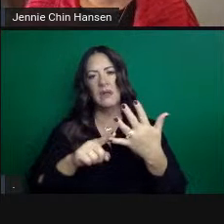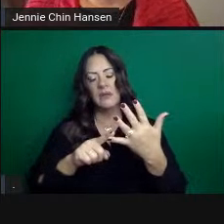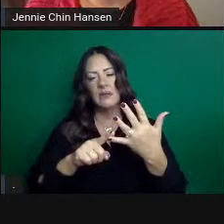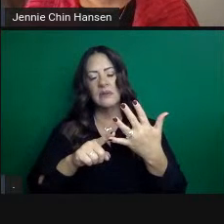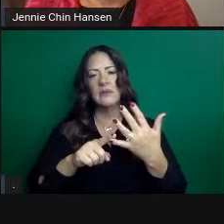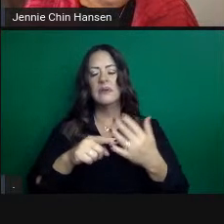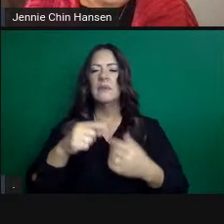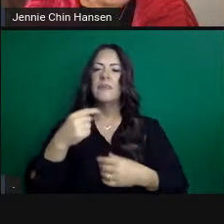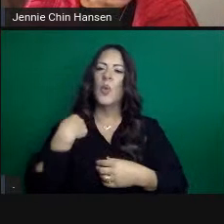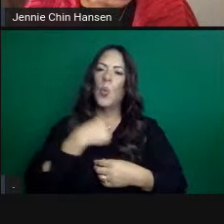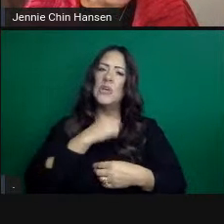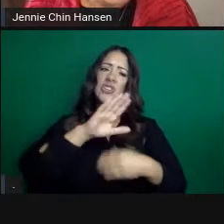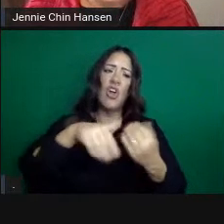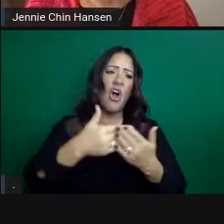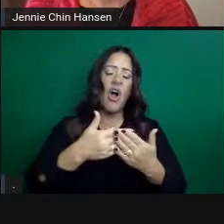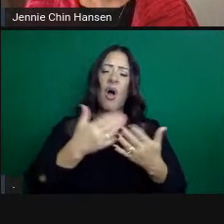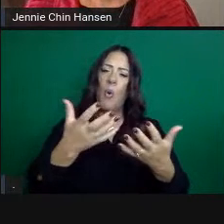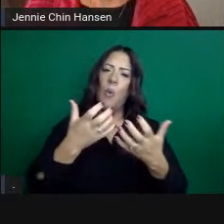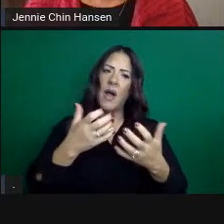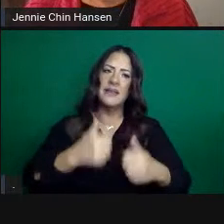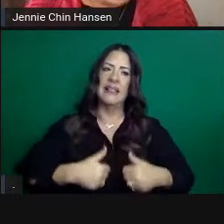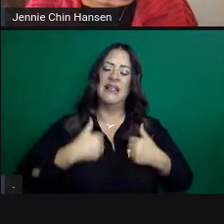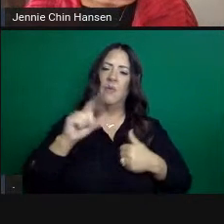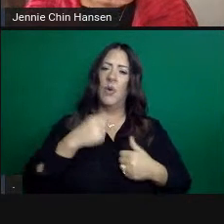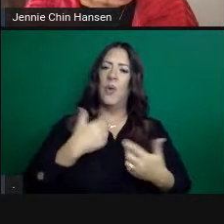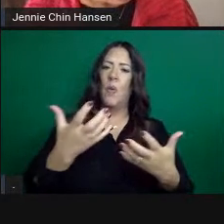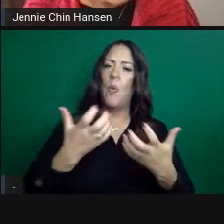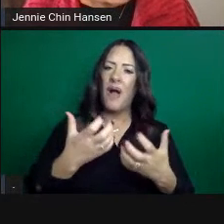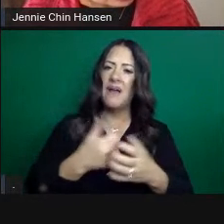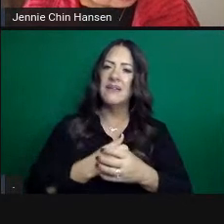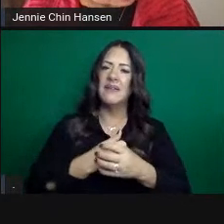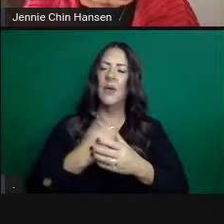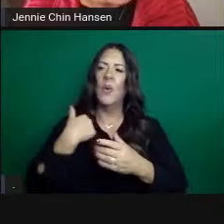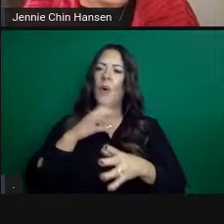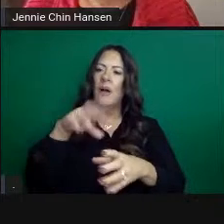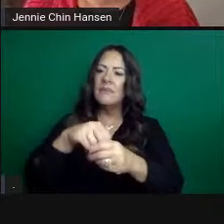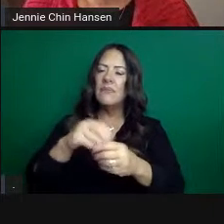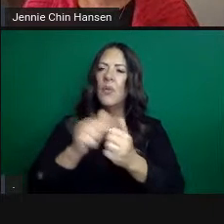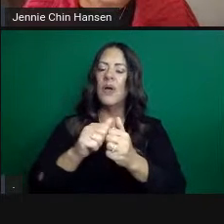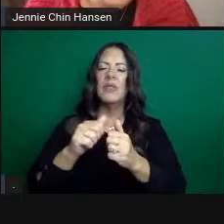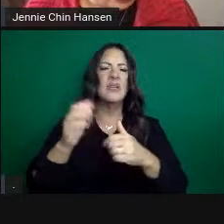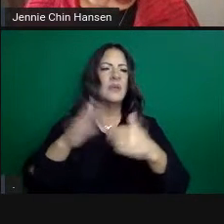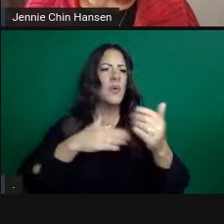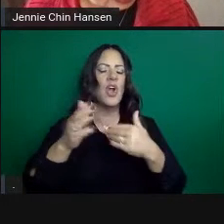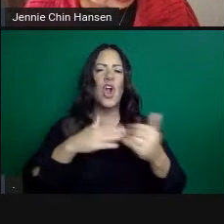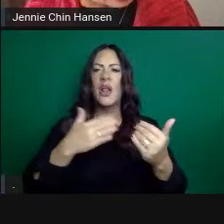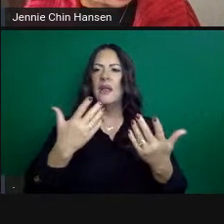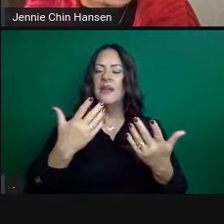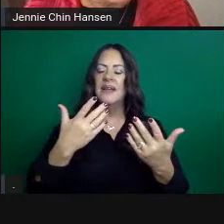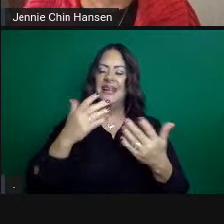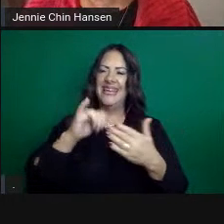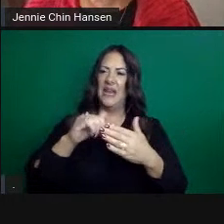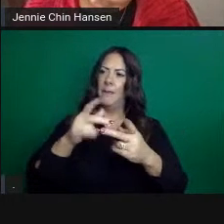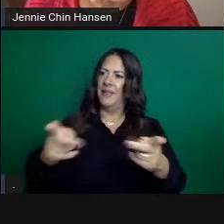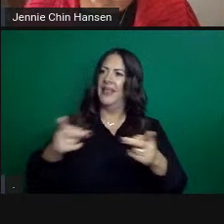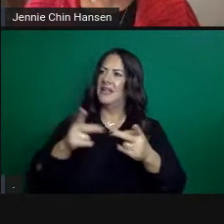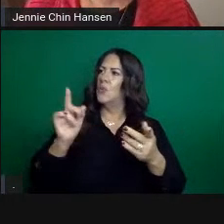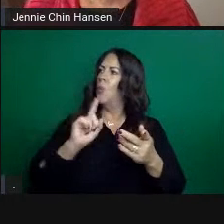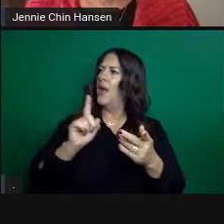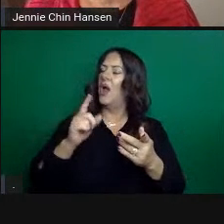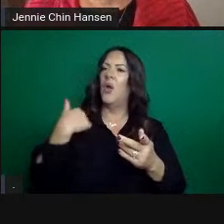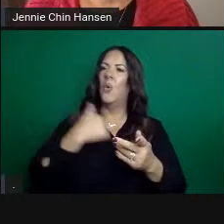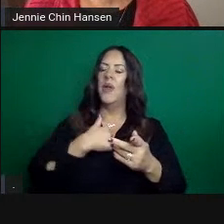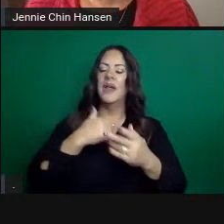we choose in all the communities that are age, disability, and dementia friendly, and